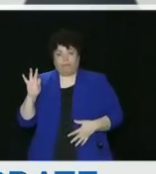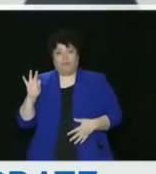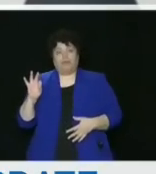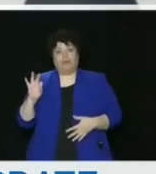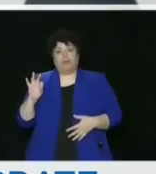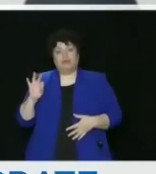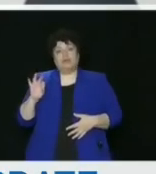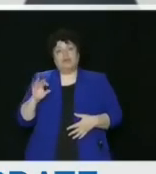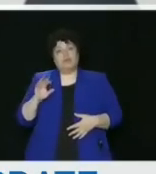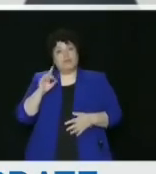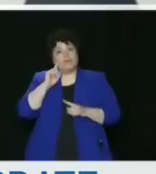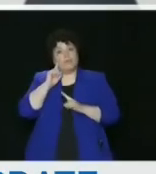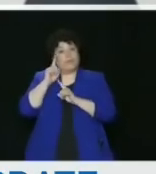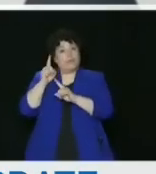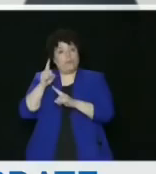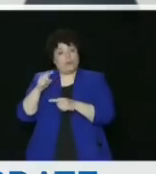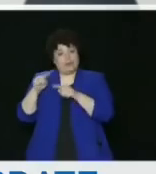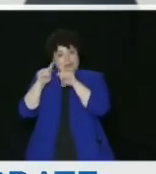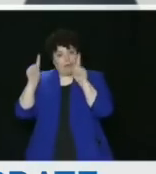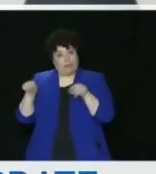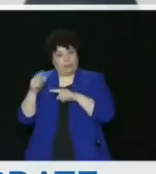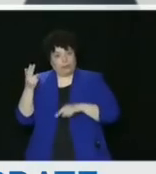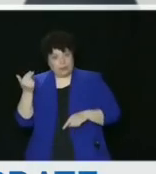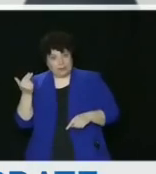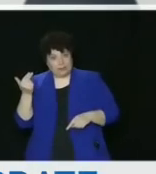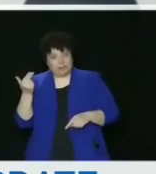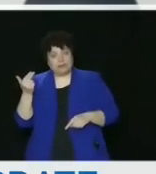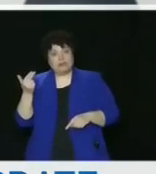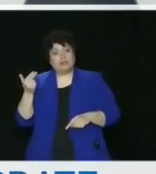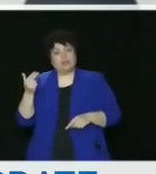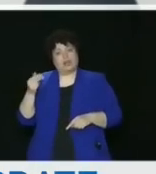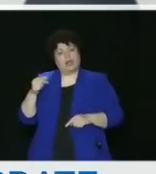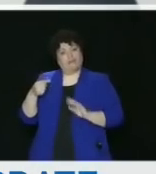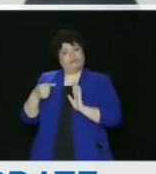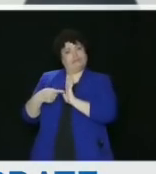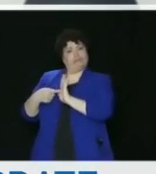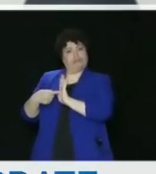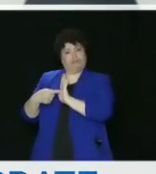the objective with slide 13 was really